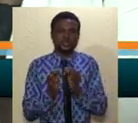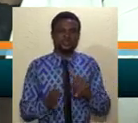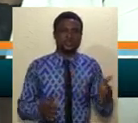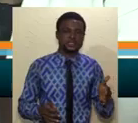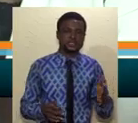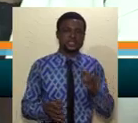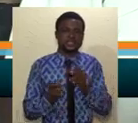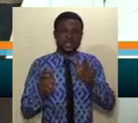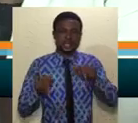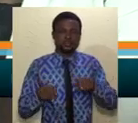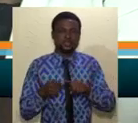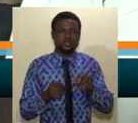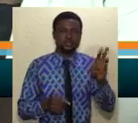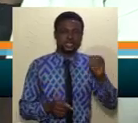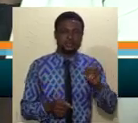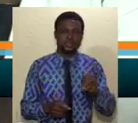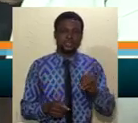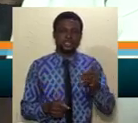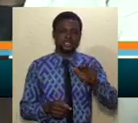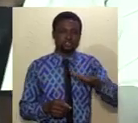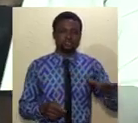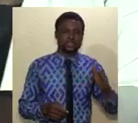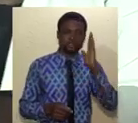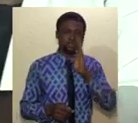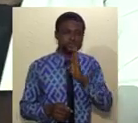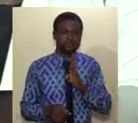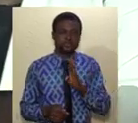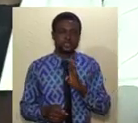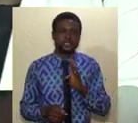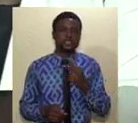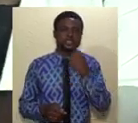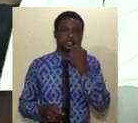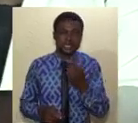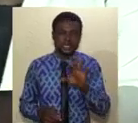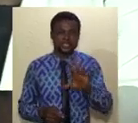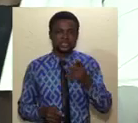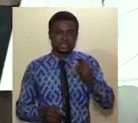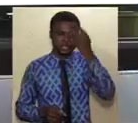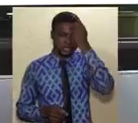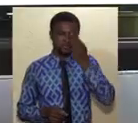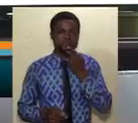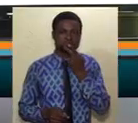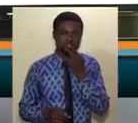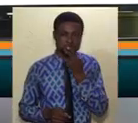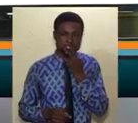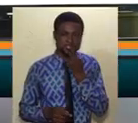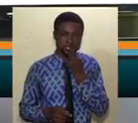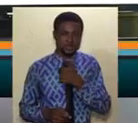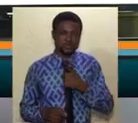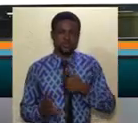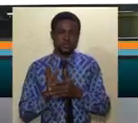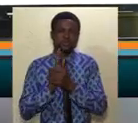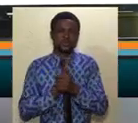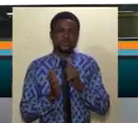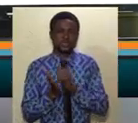is happening to them that they're not comfortable with, they should be the first point of call to report to. So we believe that